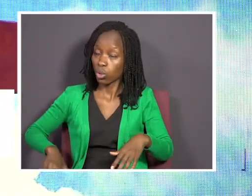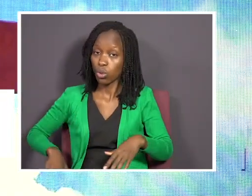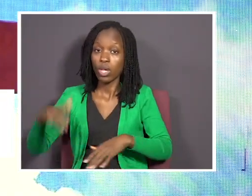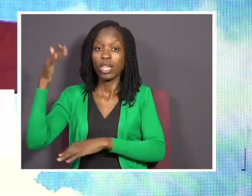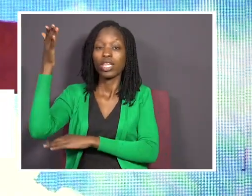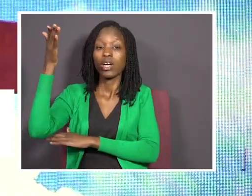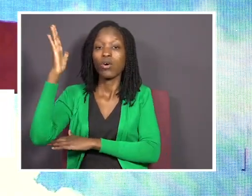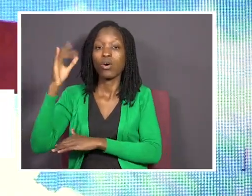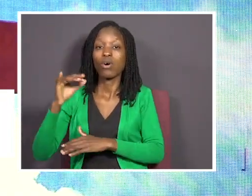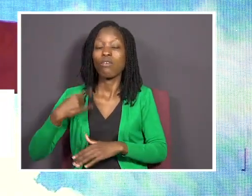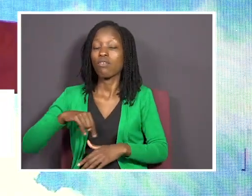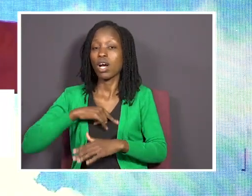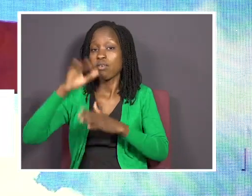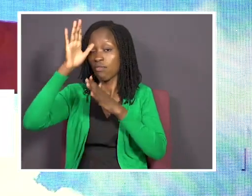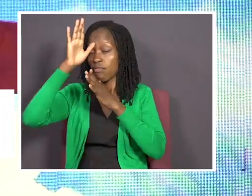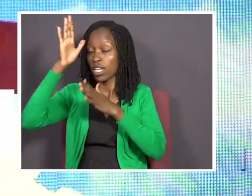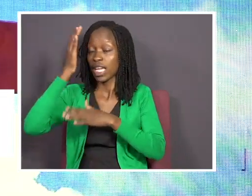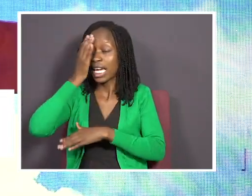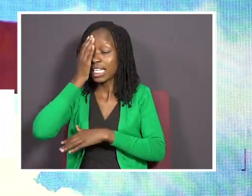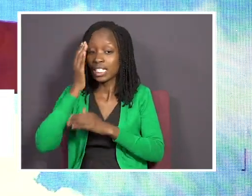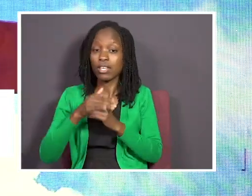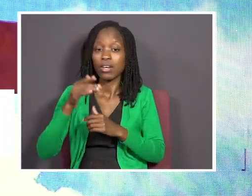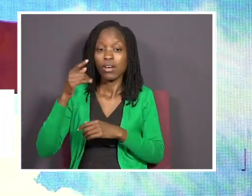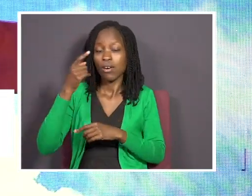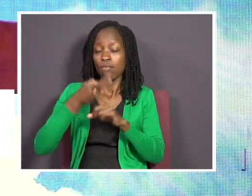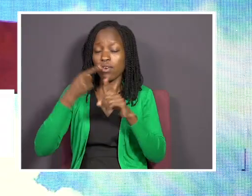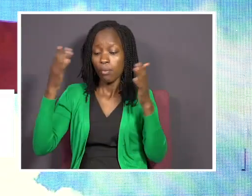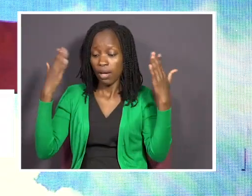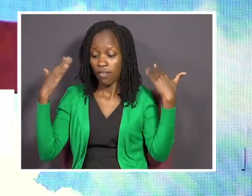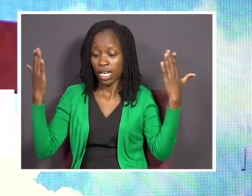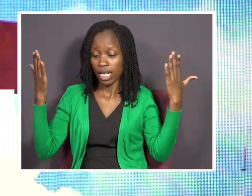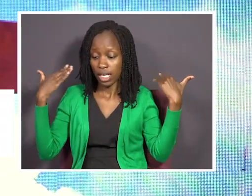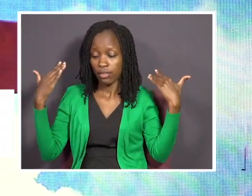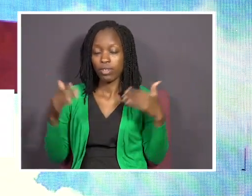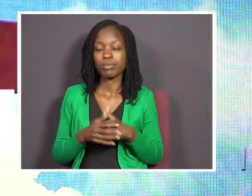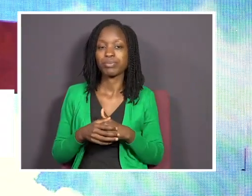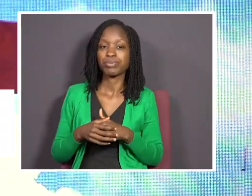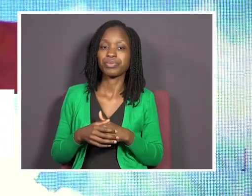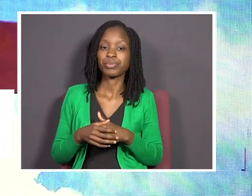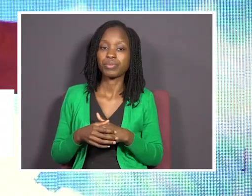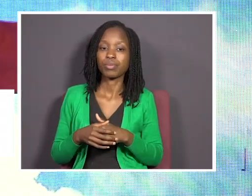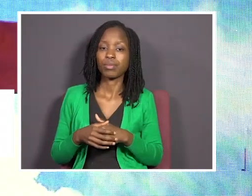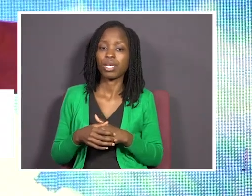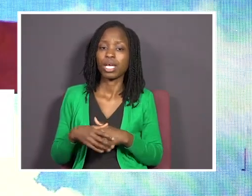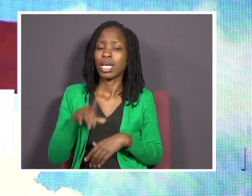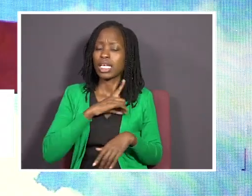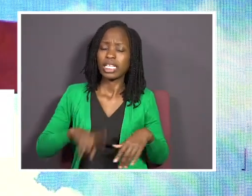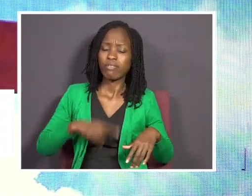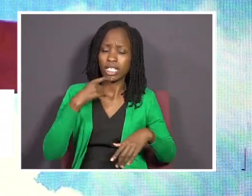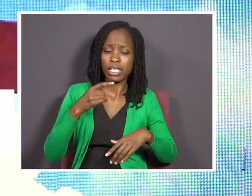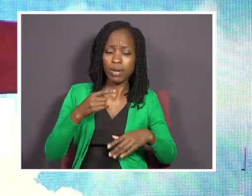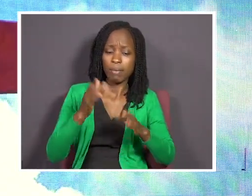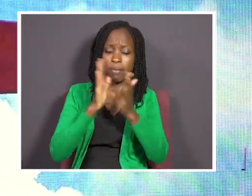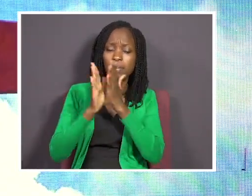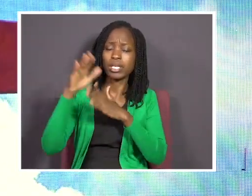Lord, the God of our father Israel, from everlasting to everlasting." He is saying praise to